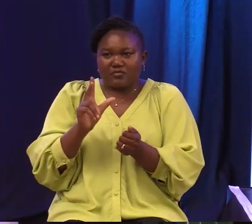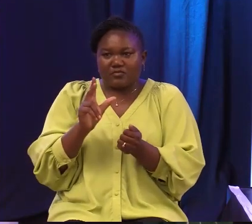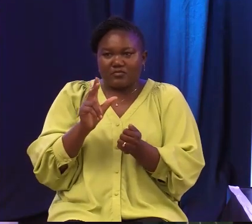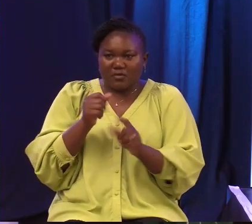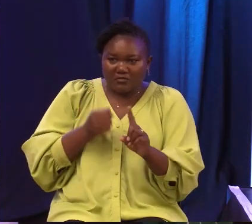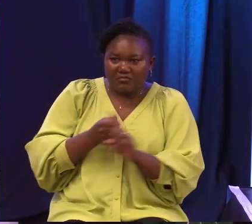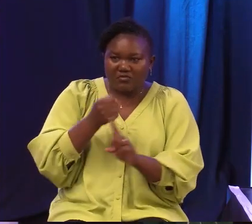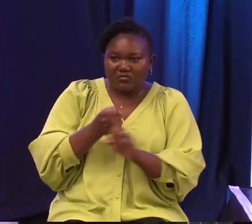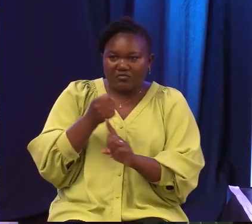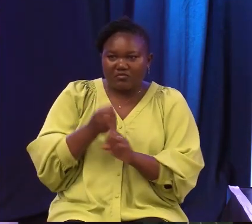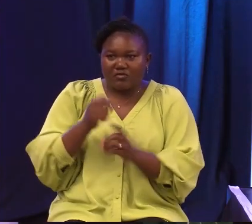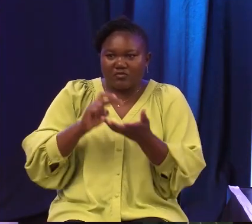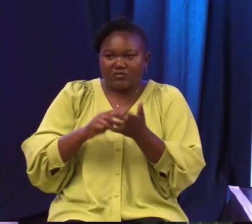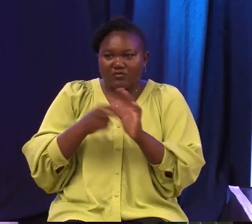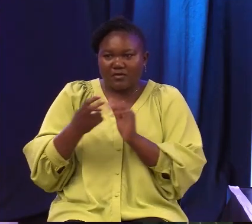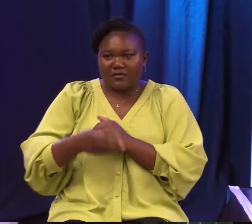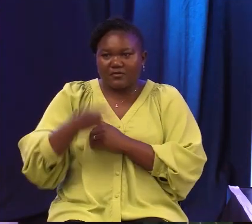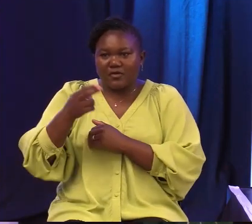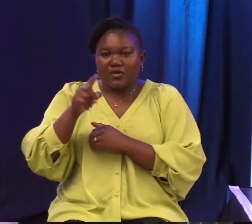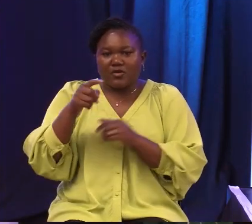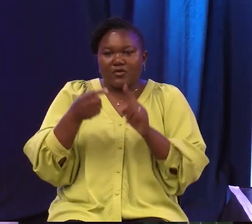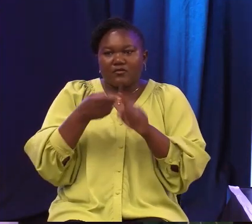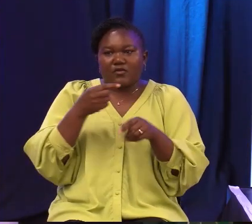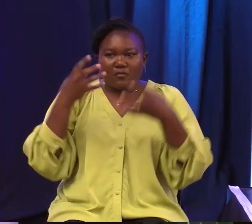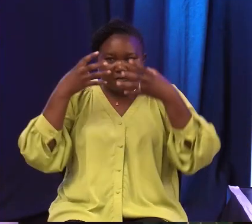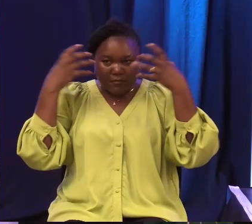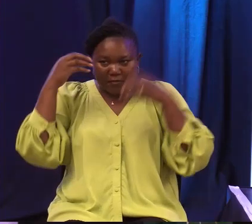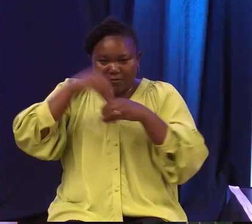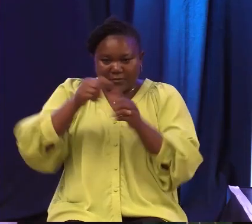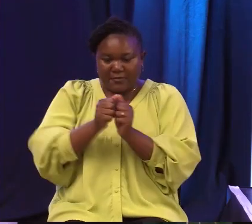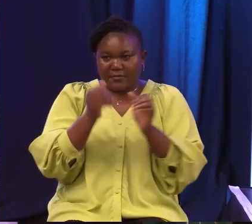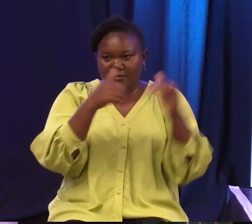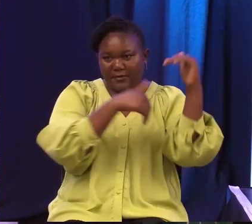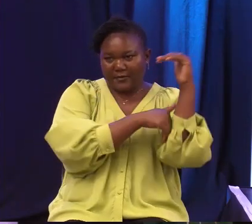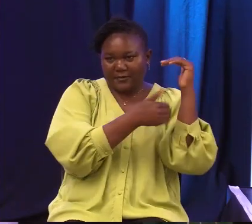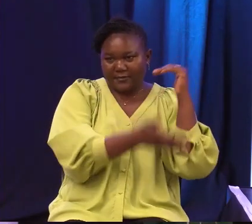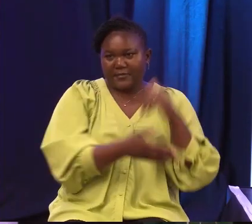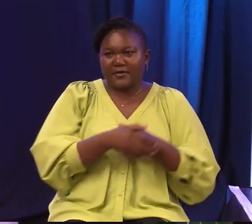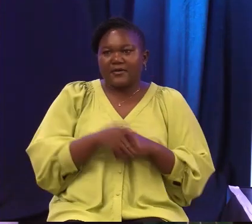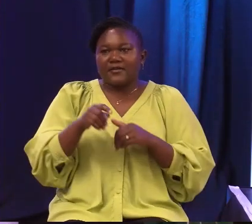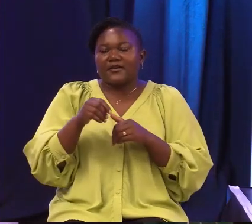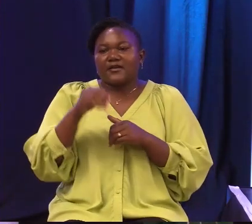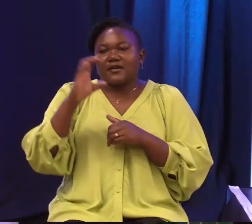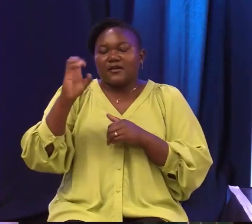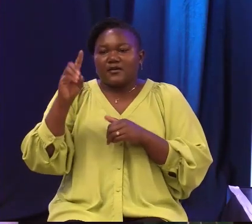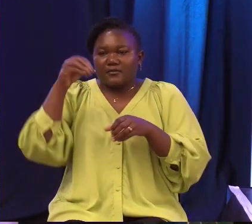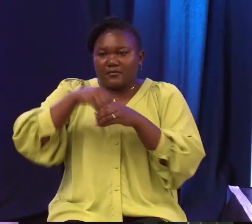Advocate Basilius Dewakua, the Ombudsman, Ms. Gladys Pickering, the Executive